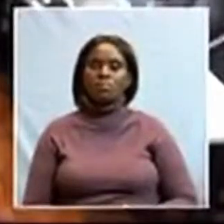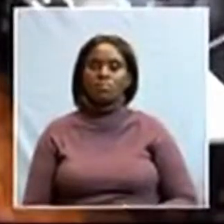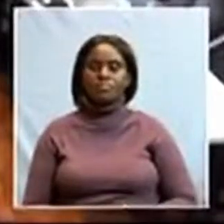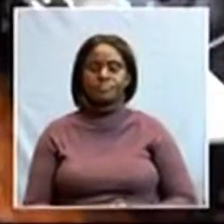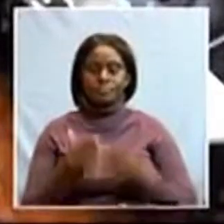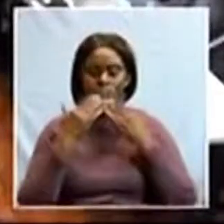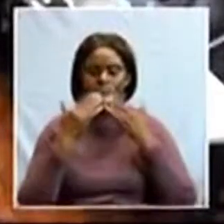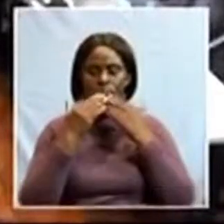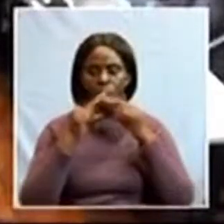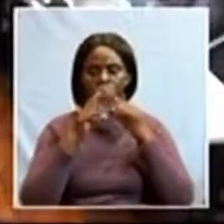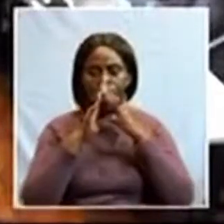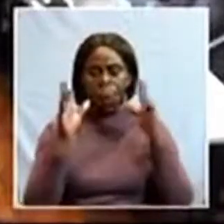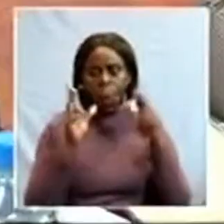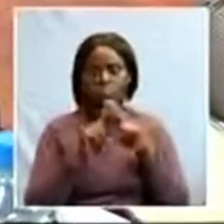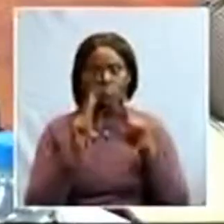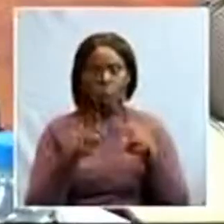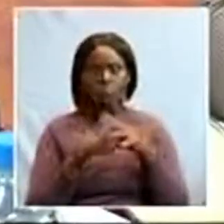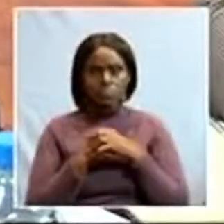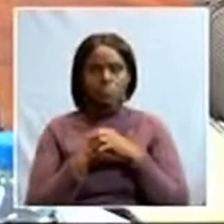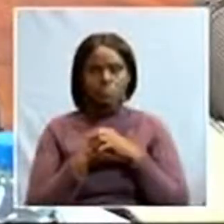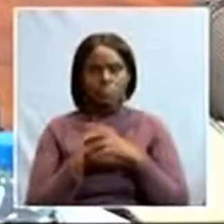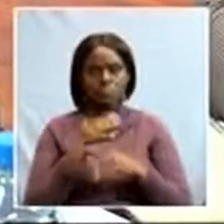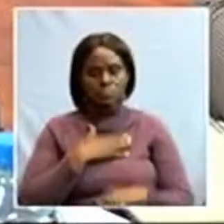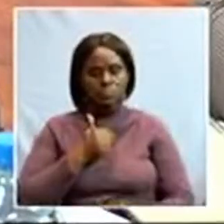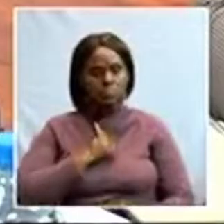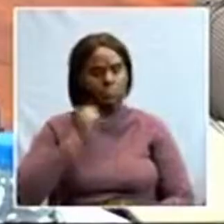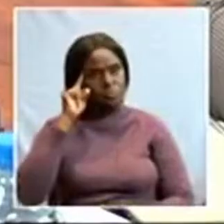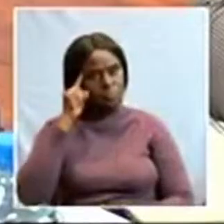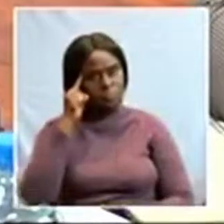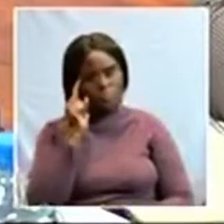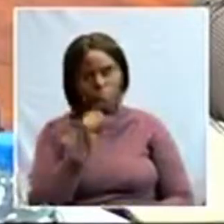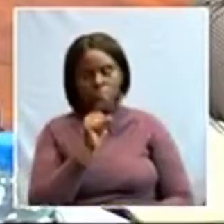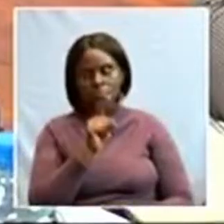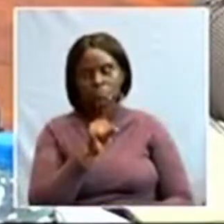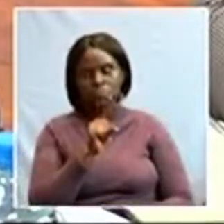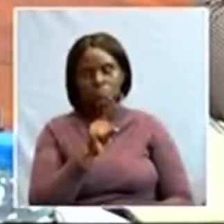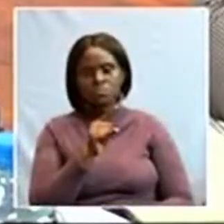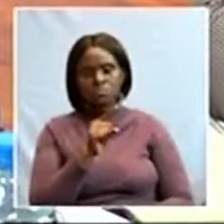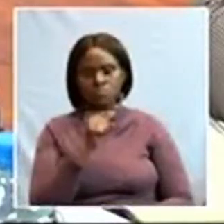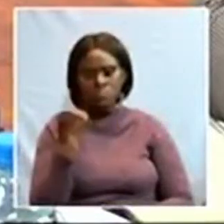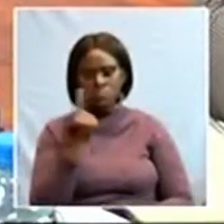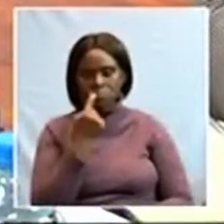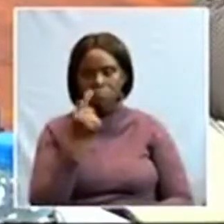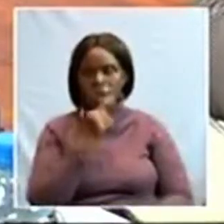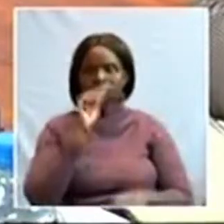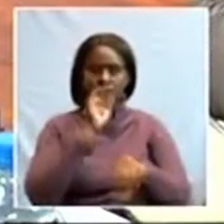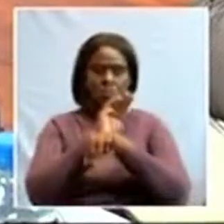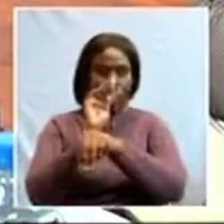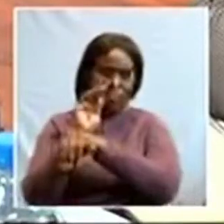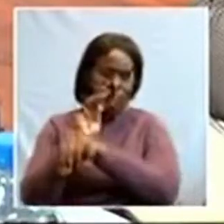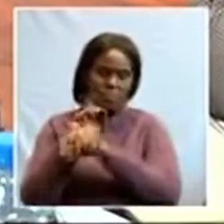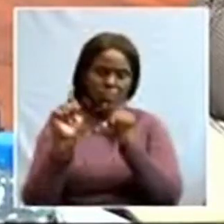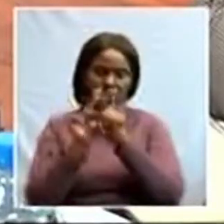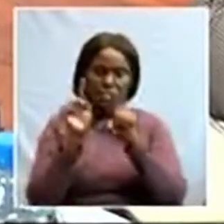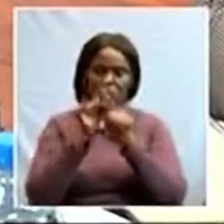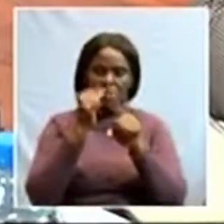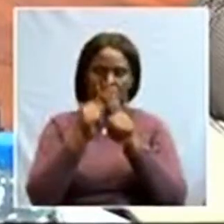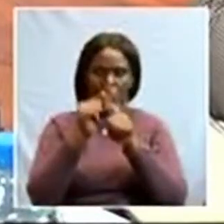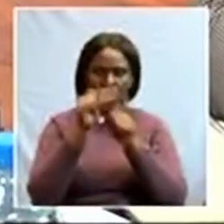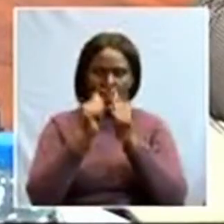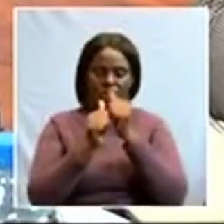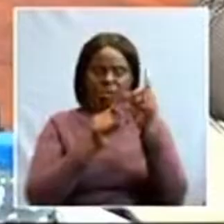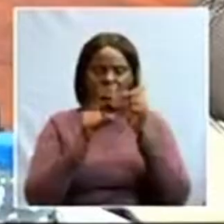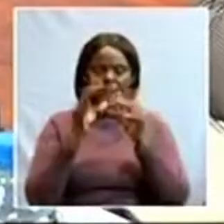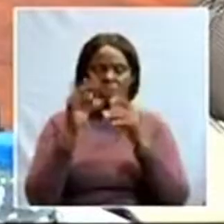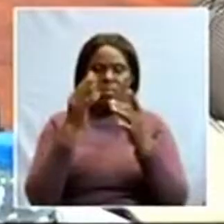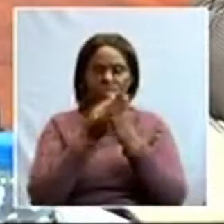Thank you so much, Chair. I think I'd like to echo the same words which Director of Finance